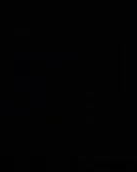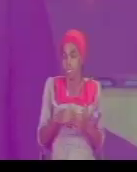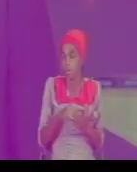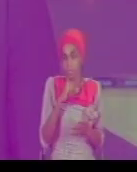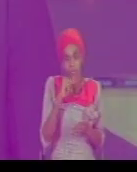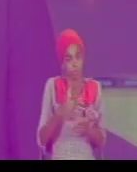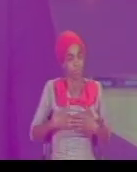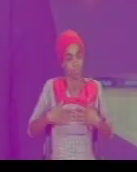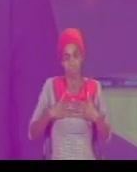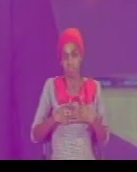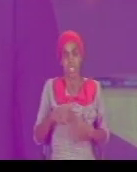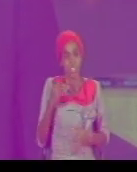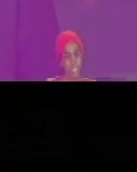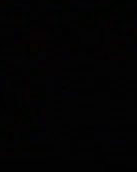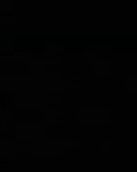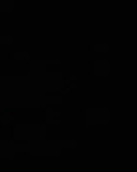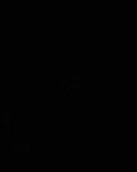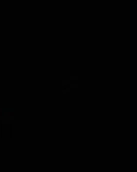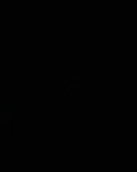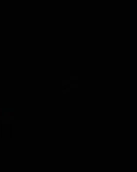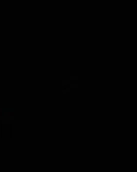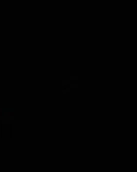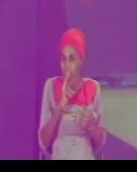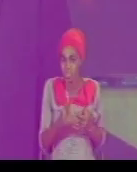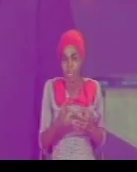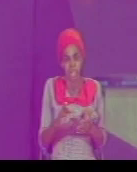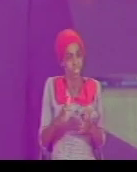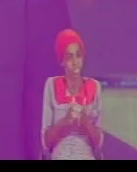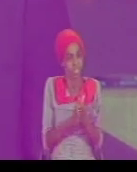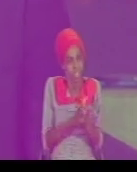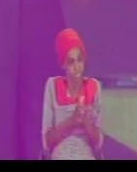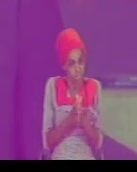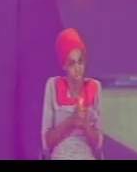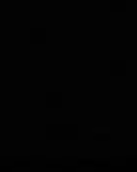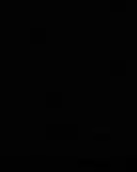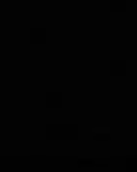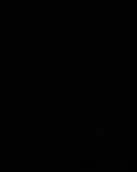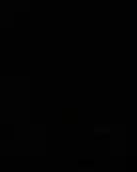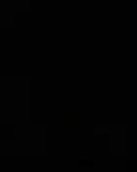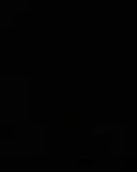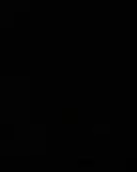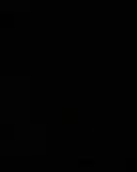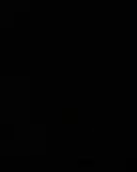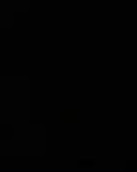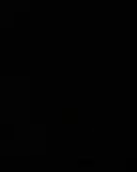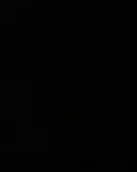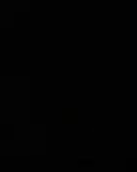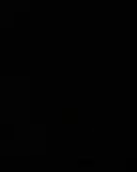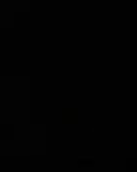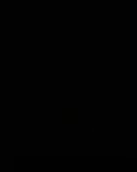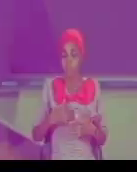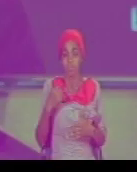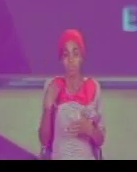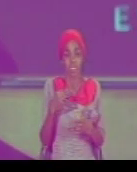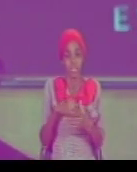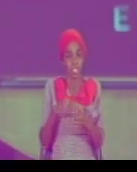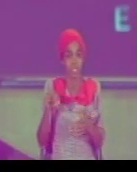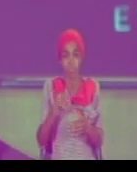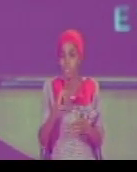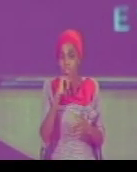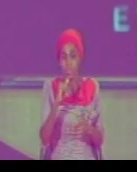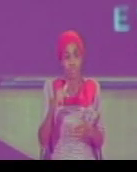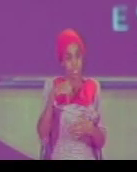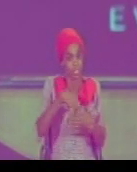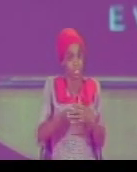are interested in them, you are not interested in what God is interested in. They